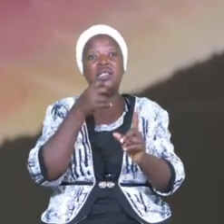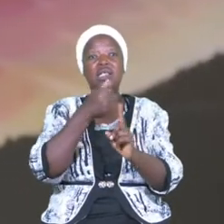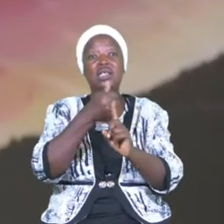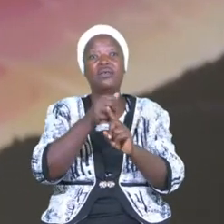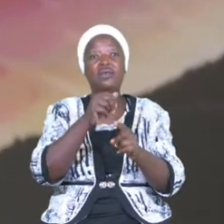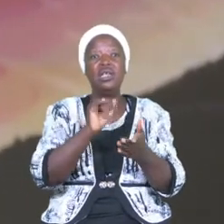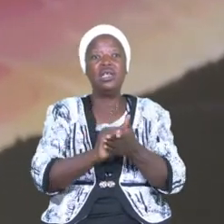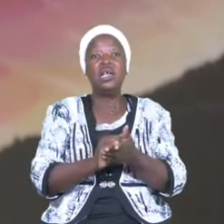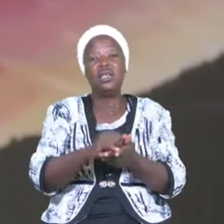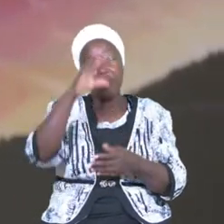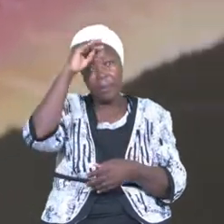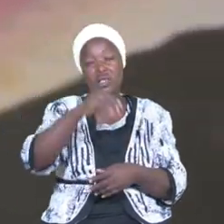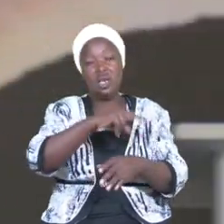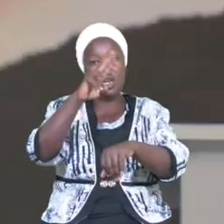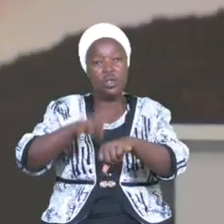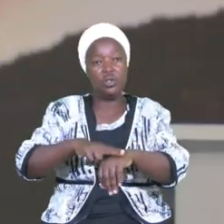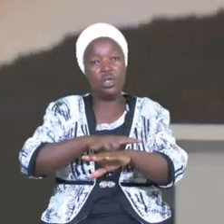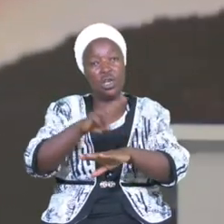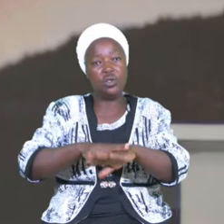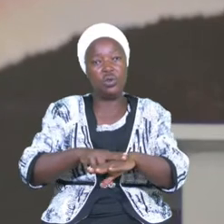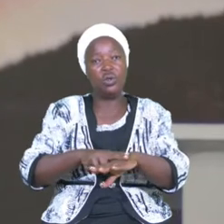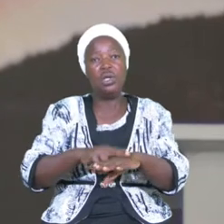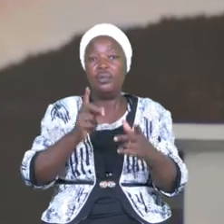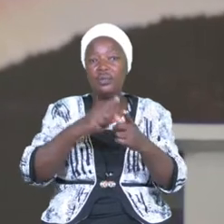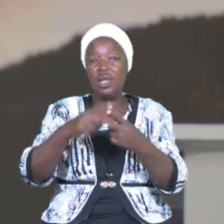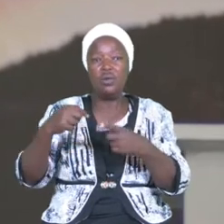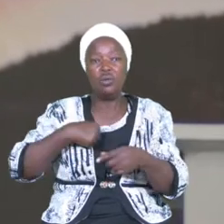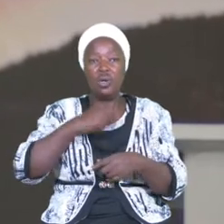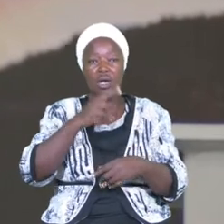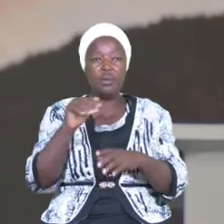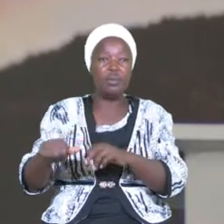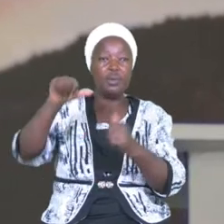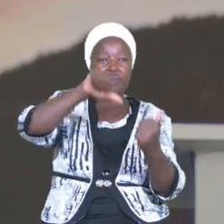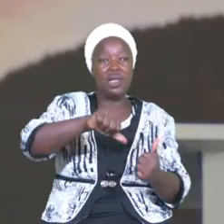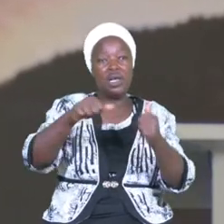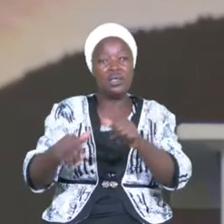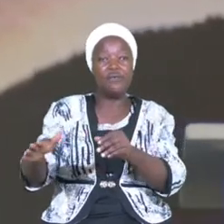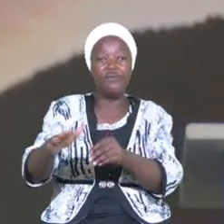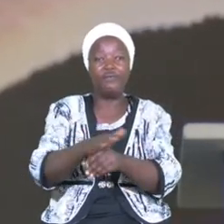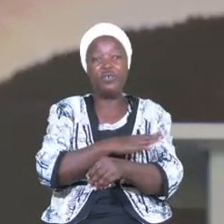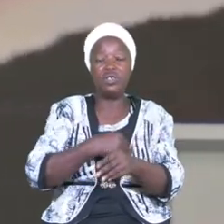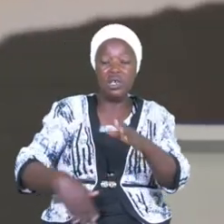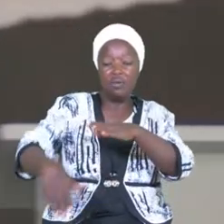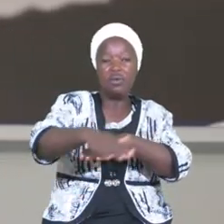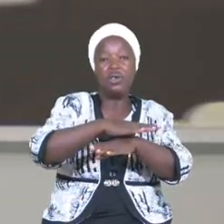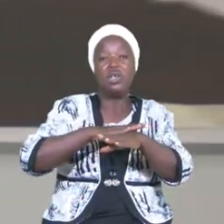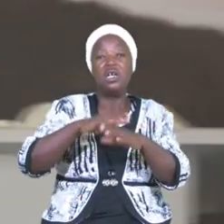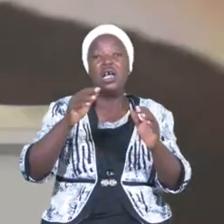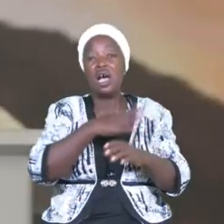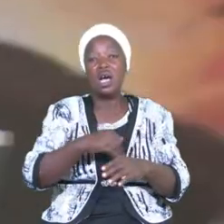nature. Then we're baptized, filled, saturated,